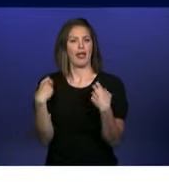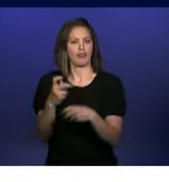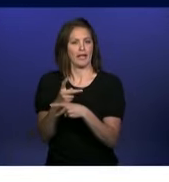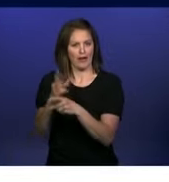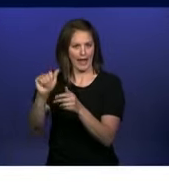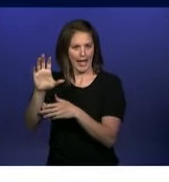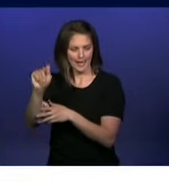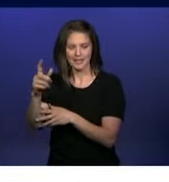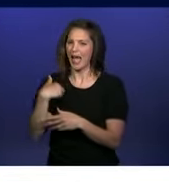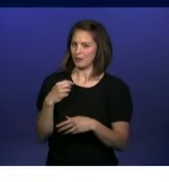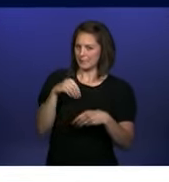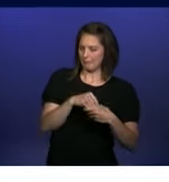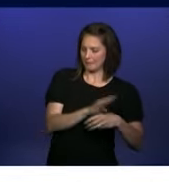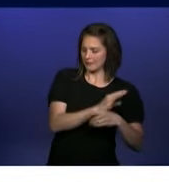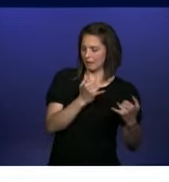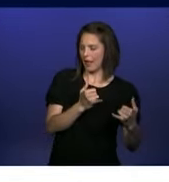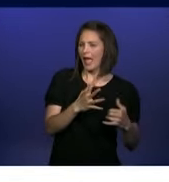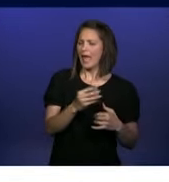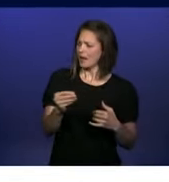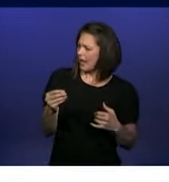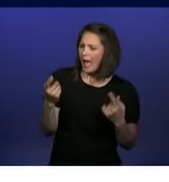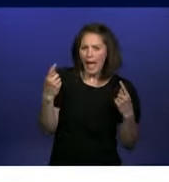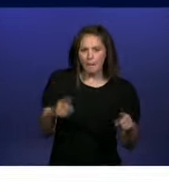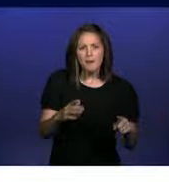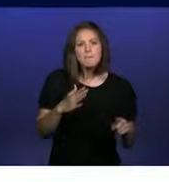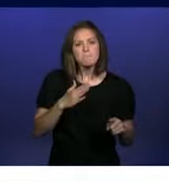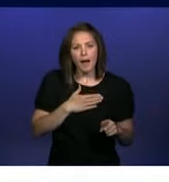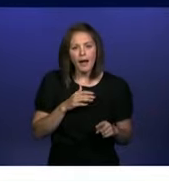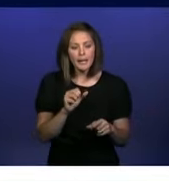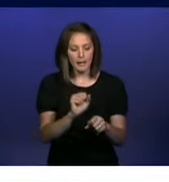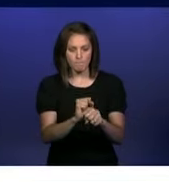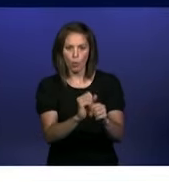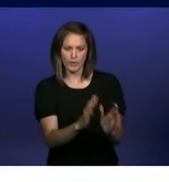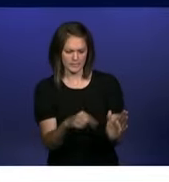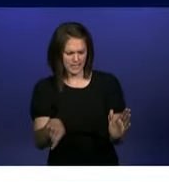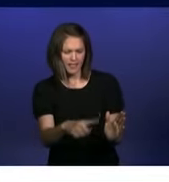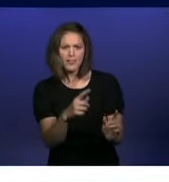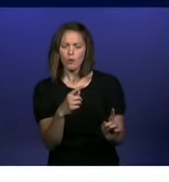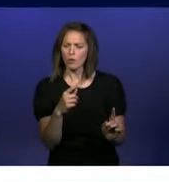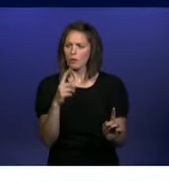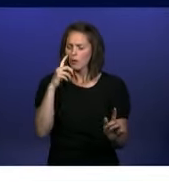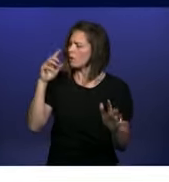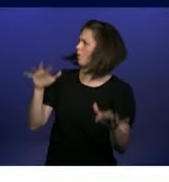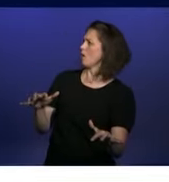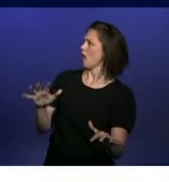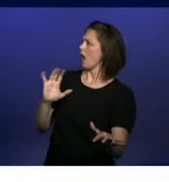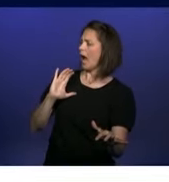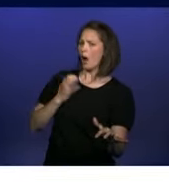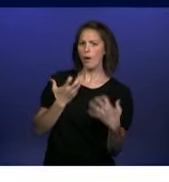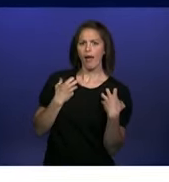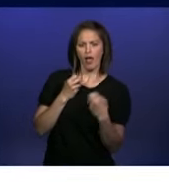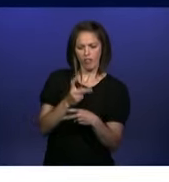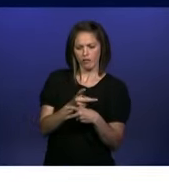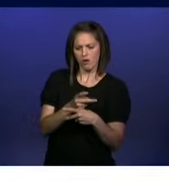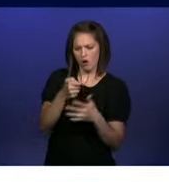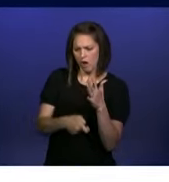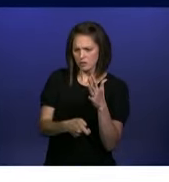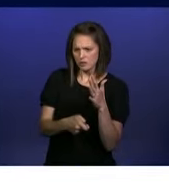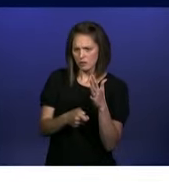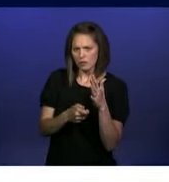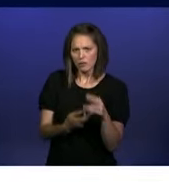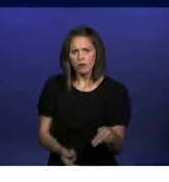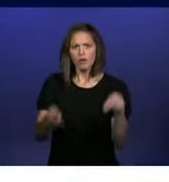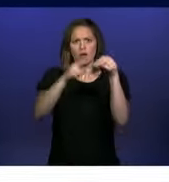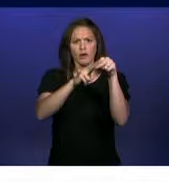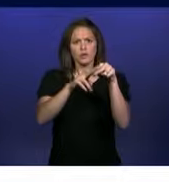representative went over the health care costs, my employees were stymied because they're like, wait a minute, our health care costs just went up 35%. When does the